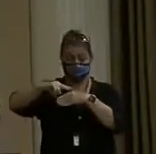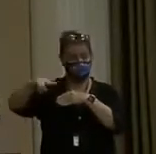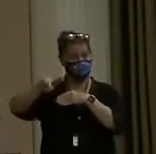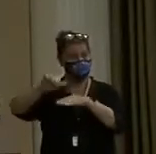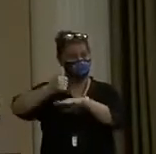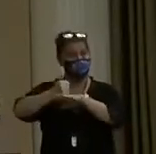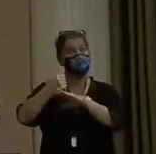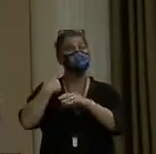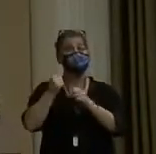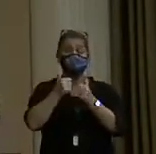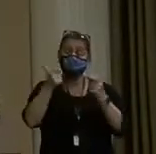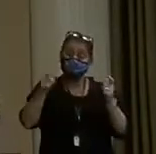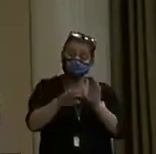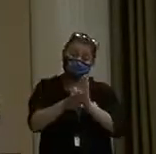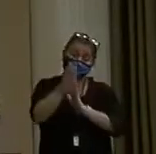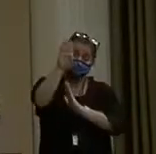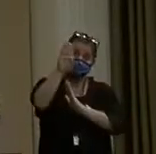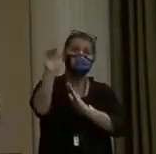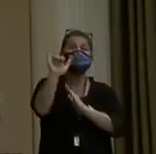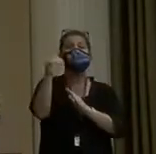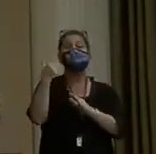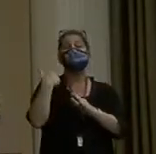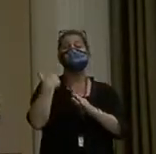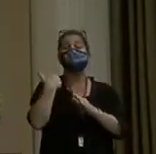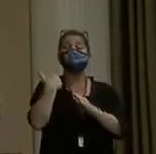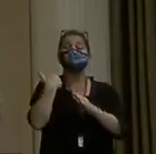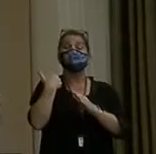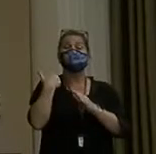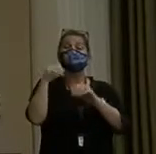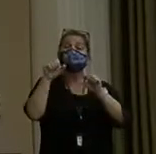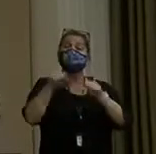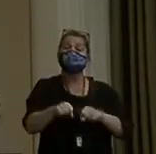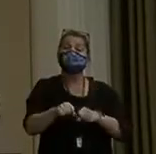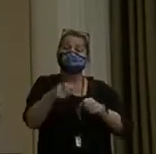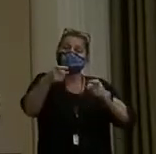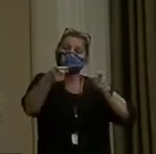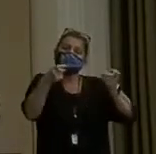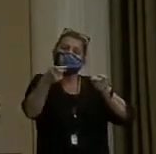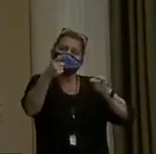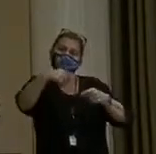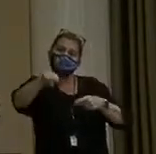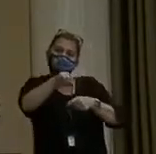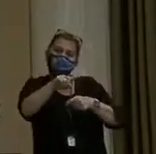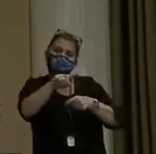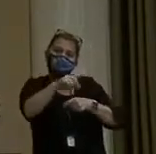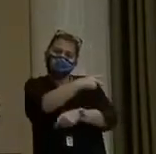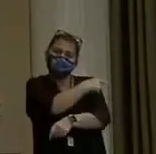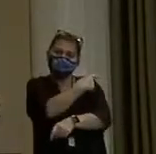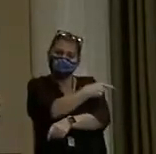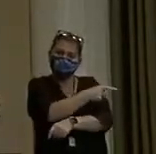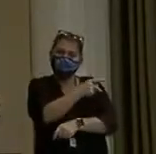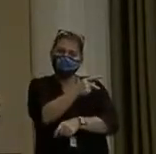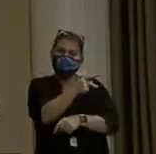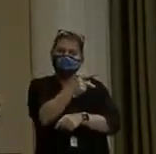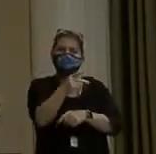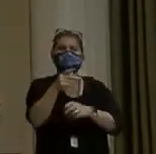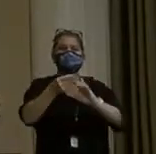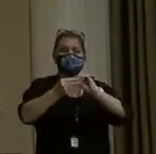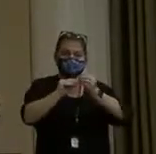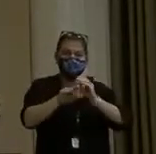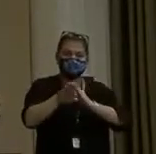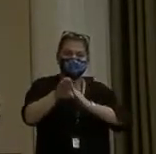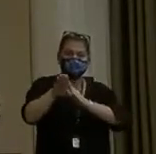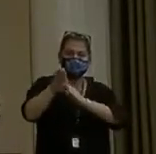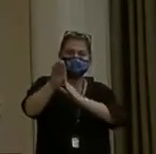tremendous spike, we also had an ability to handle those patients as the numbers of